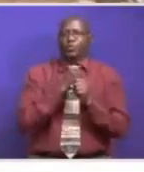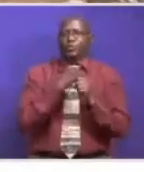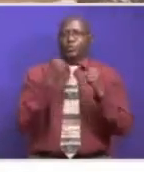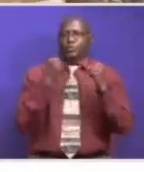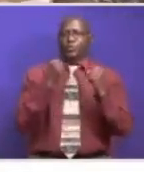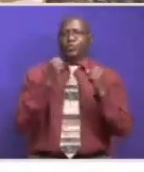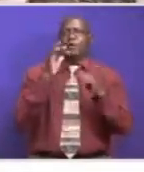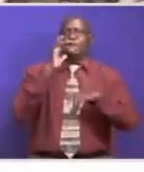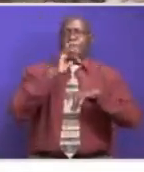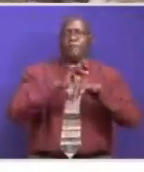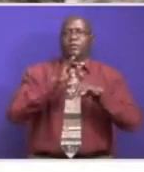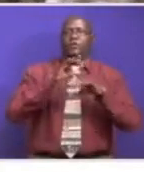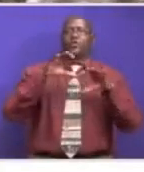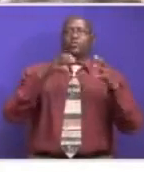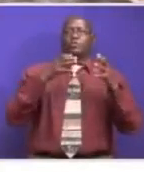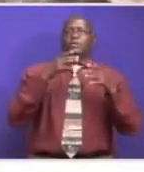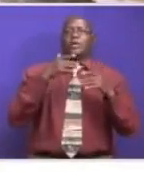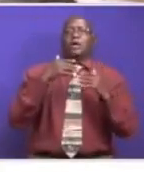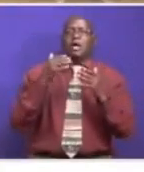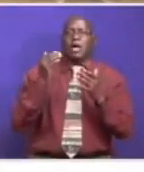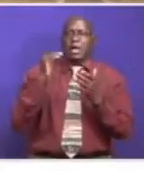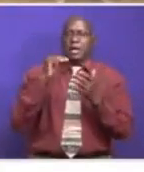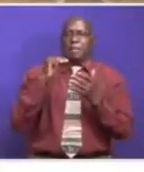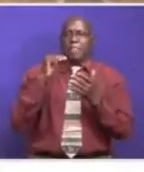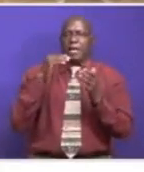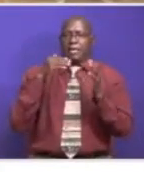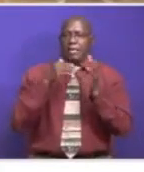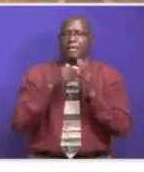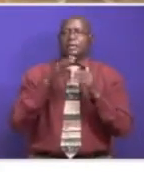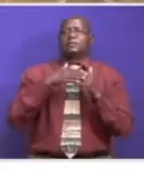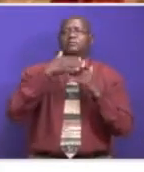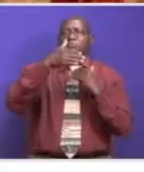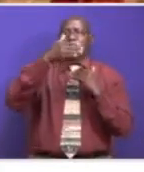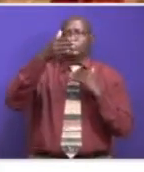affected communities against foreseeable shocks.